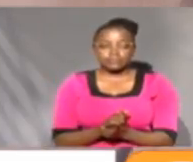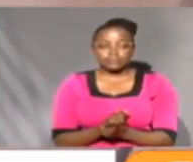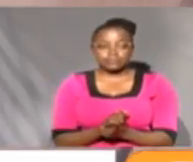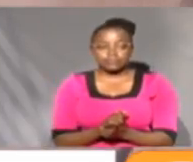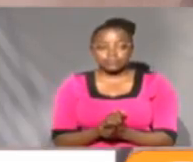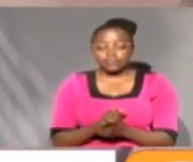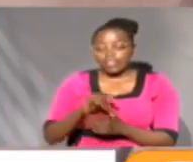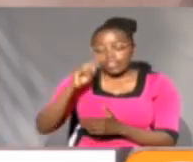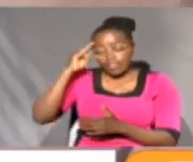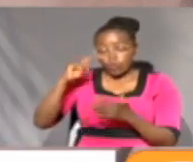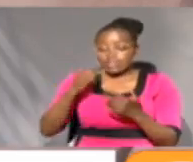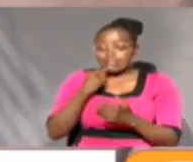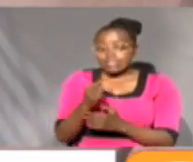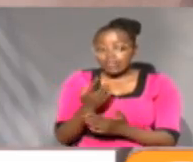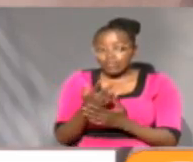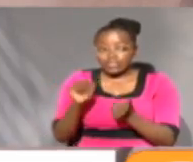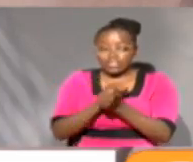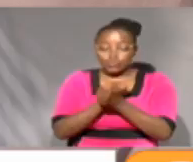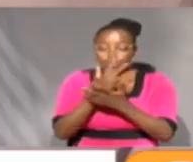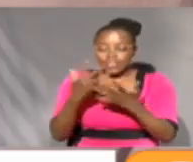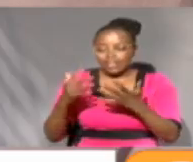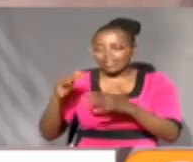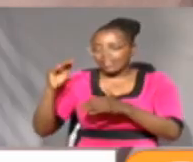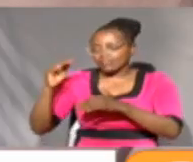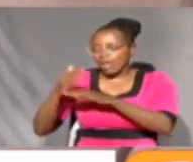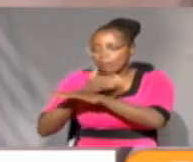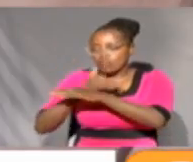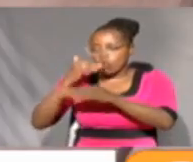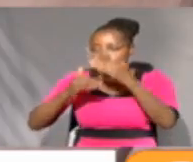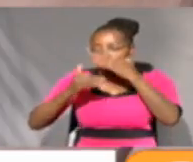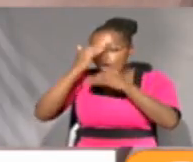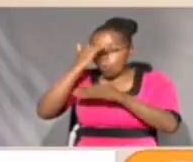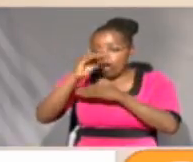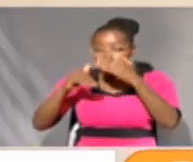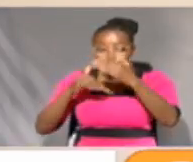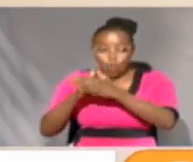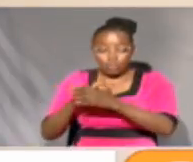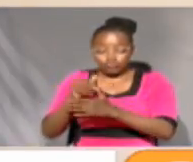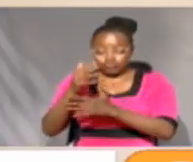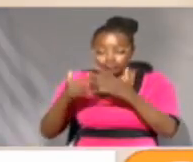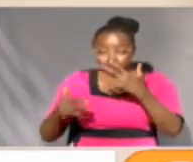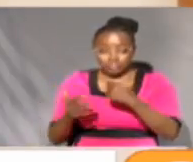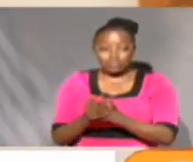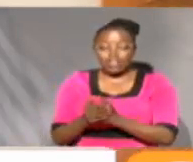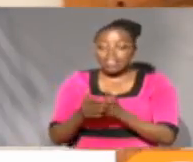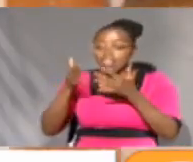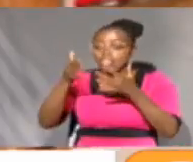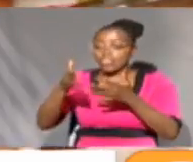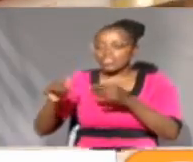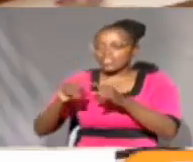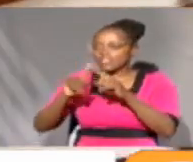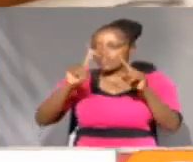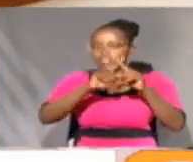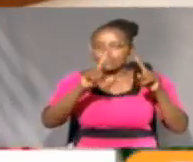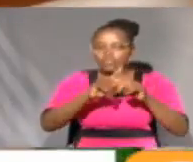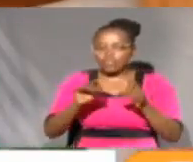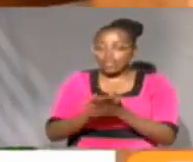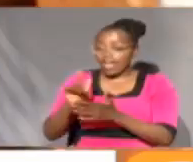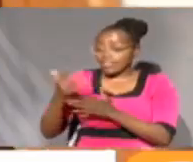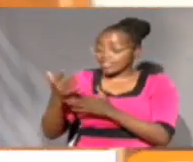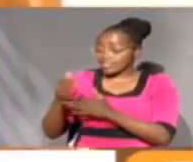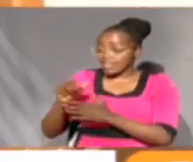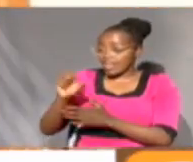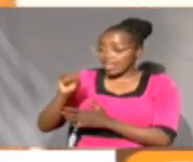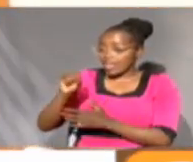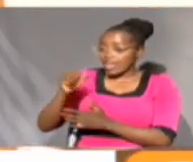Building things, or I would say destroying things before building them, because all these they existed in other forms before. This shelf, it was